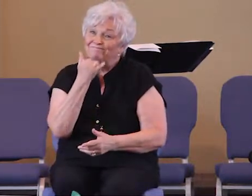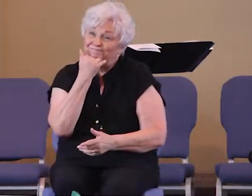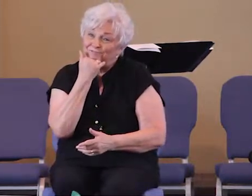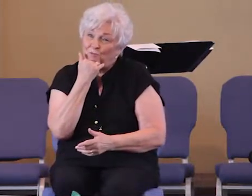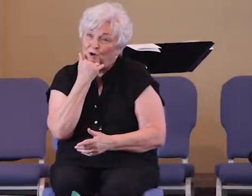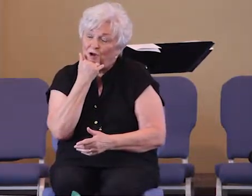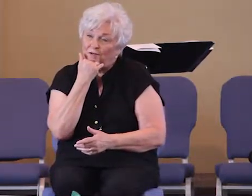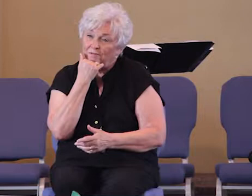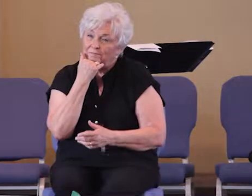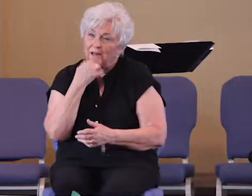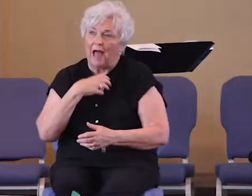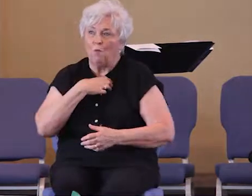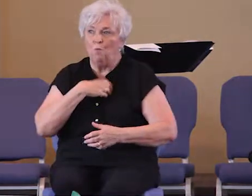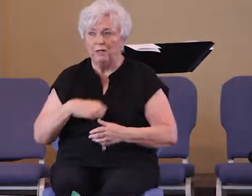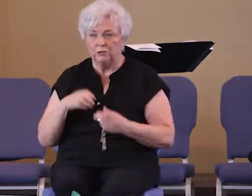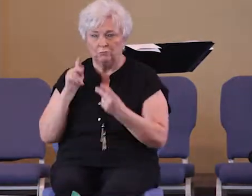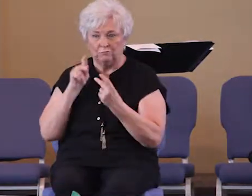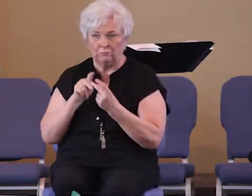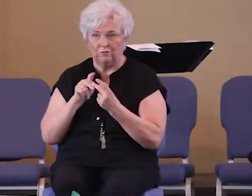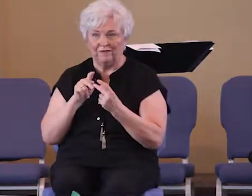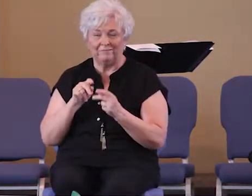you were perfect? No.